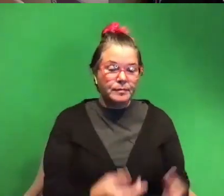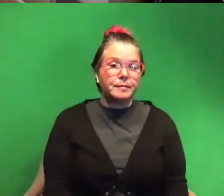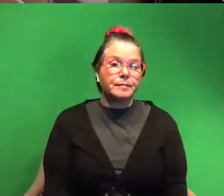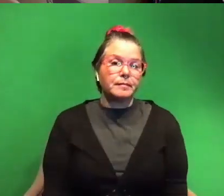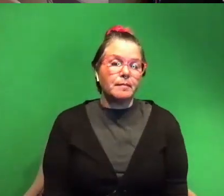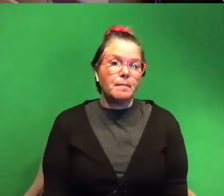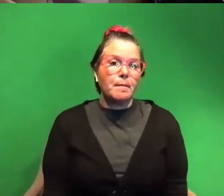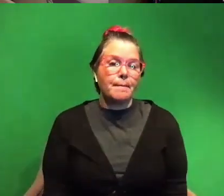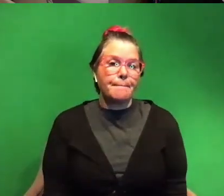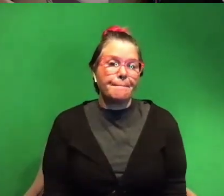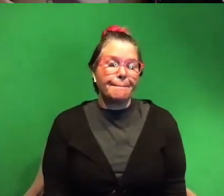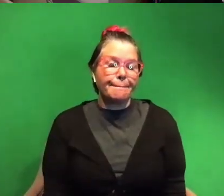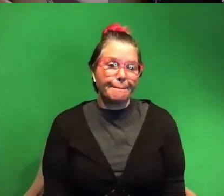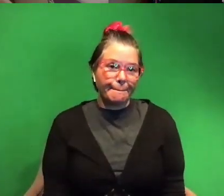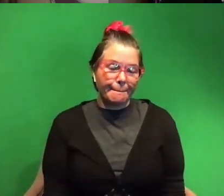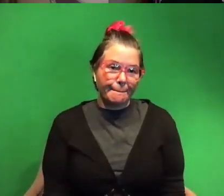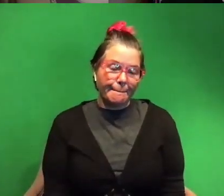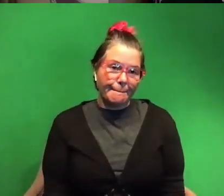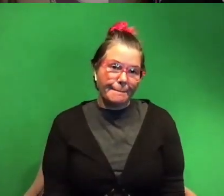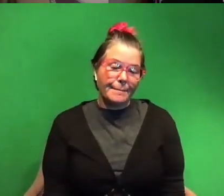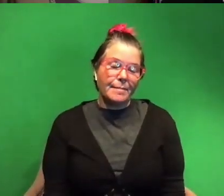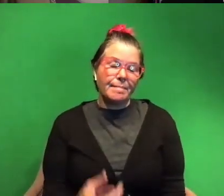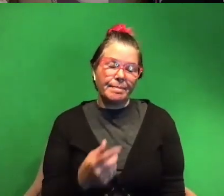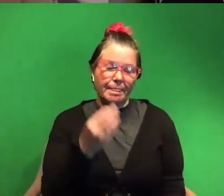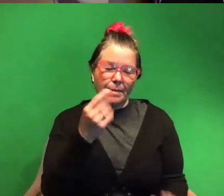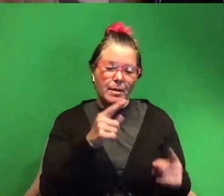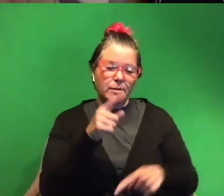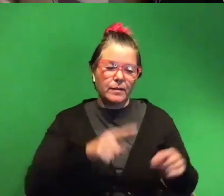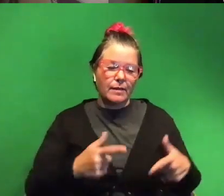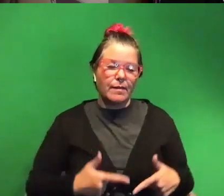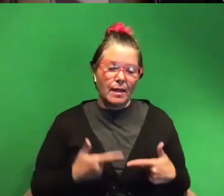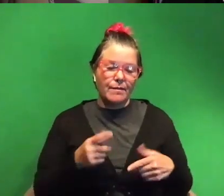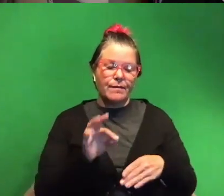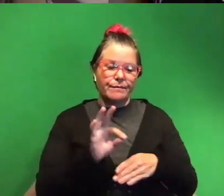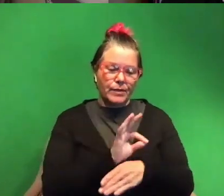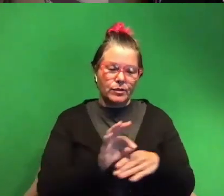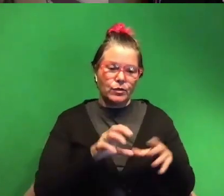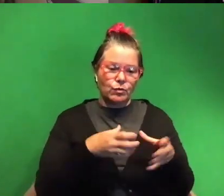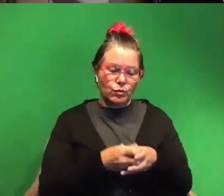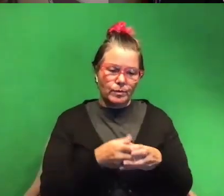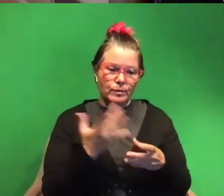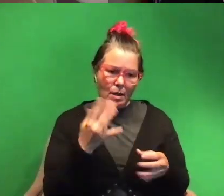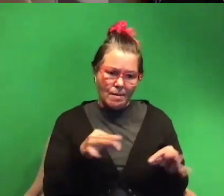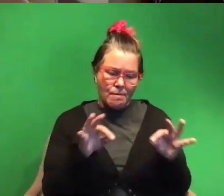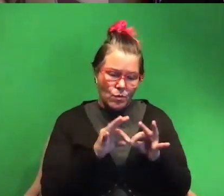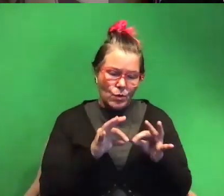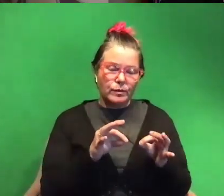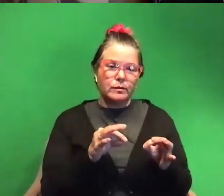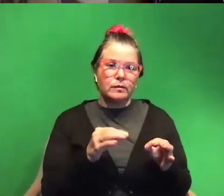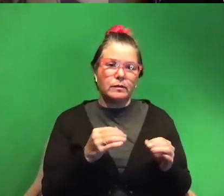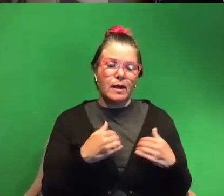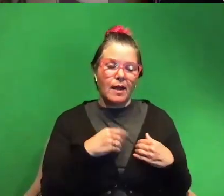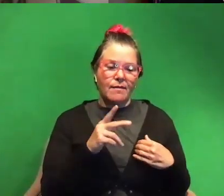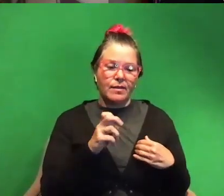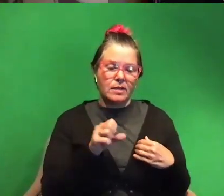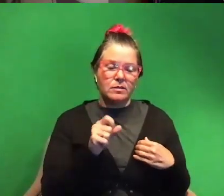to think about the diversity of life that was there, these functional groups and their importance. Are there keystone species that